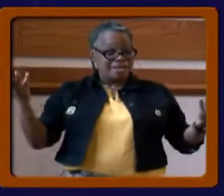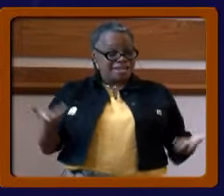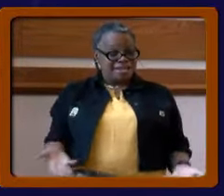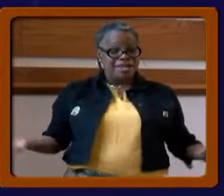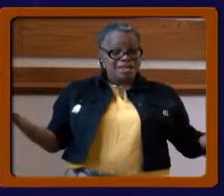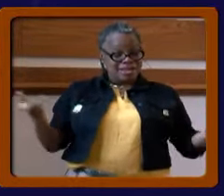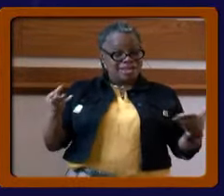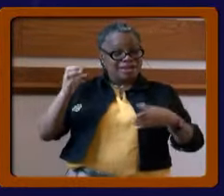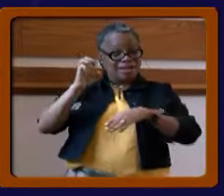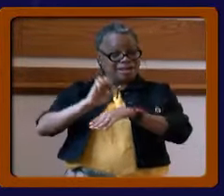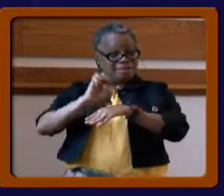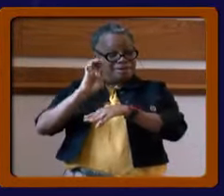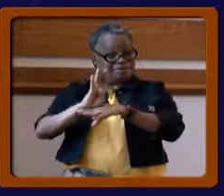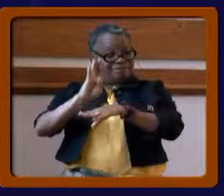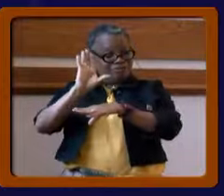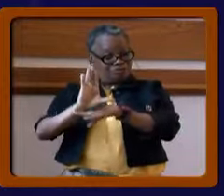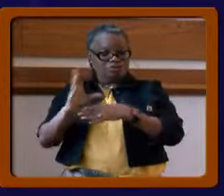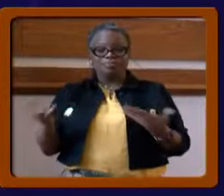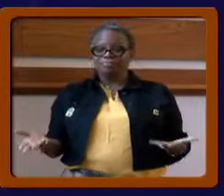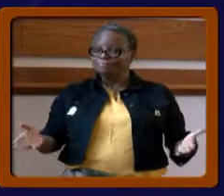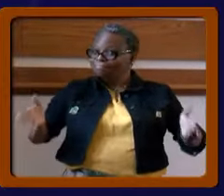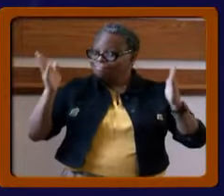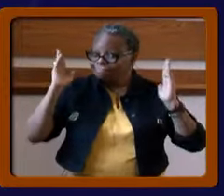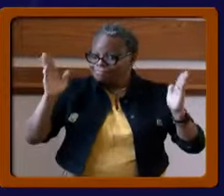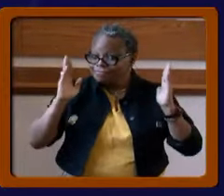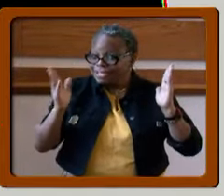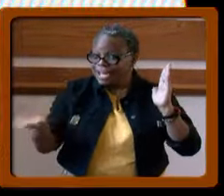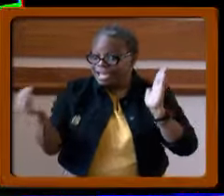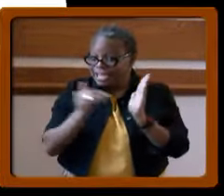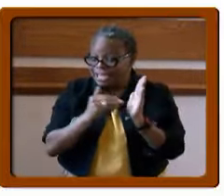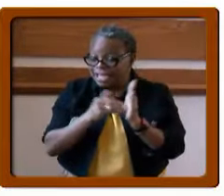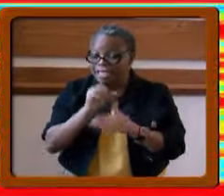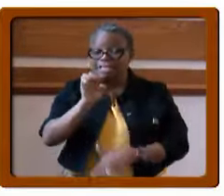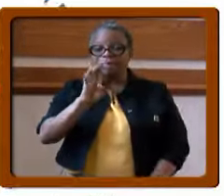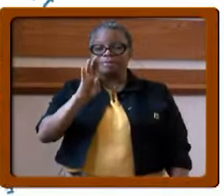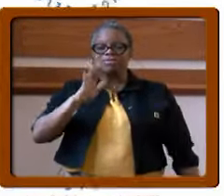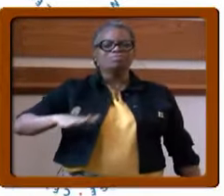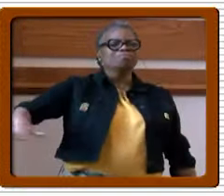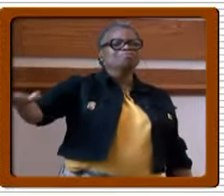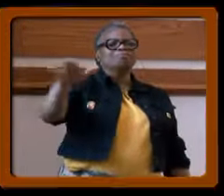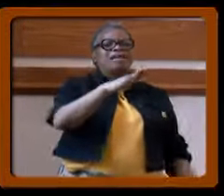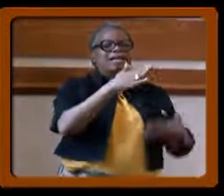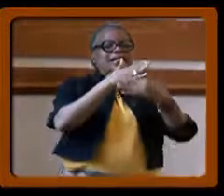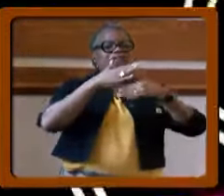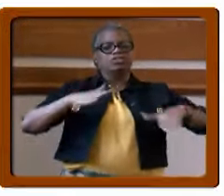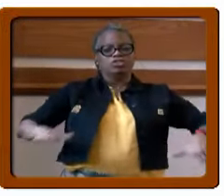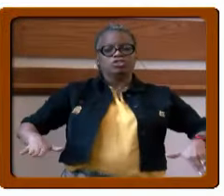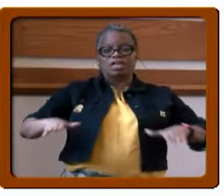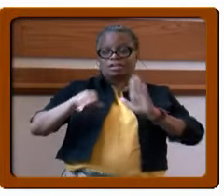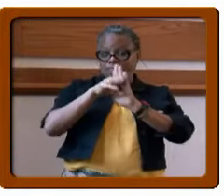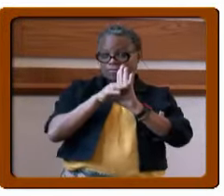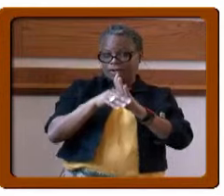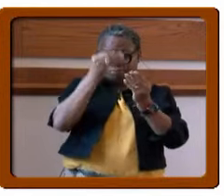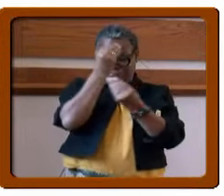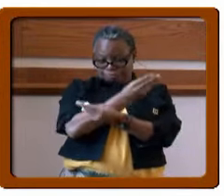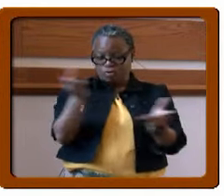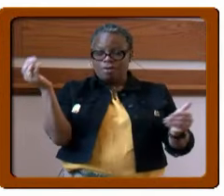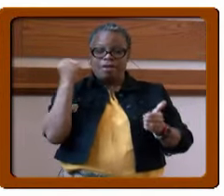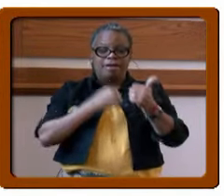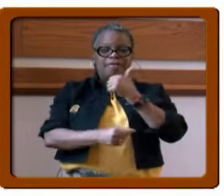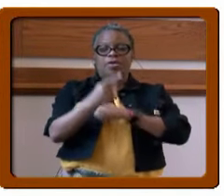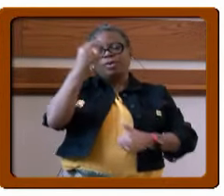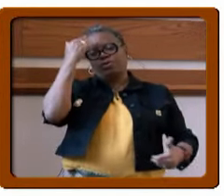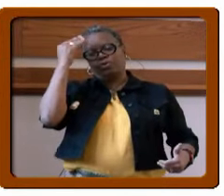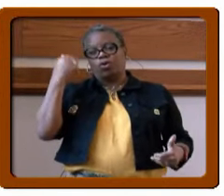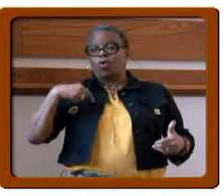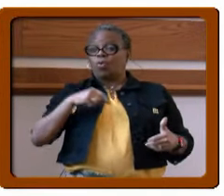here at the church. So listen, one more time, Ebenezer Everywhere, will you share this broadcast? Will you let everyone know that